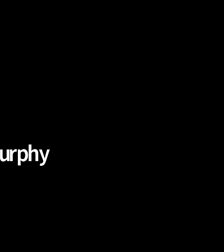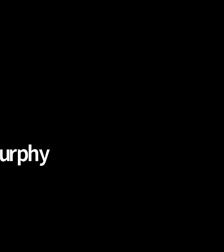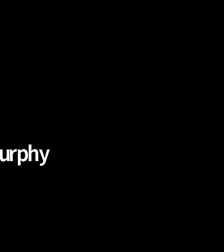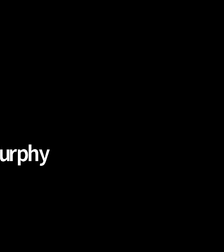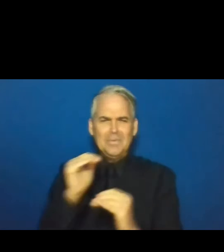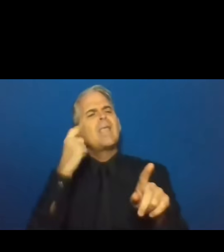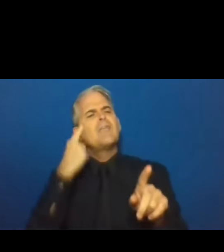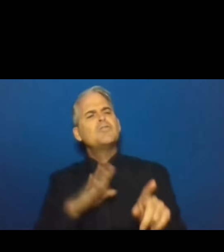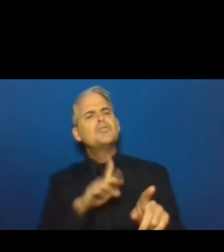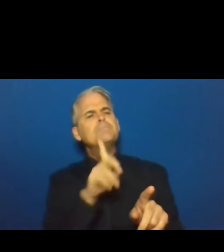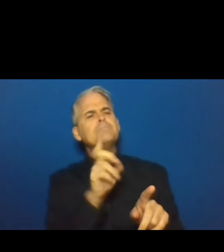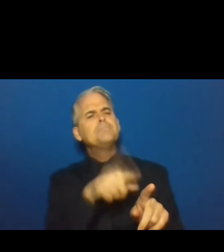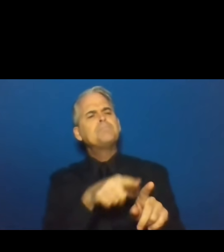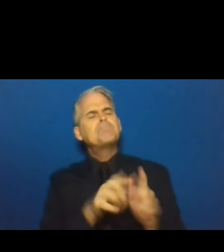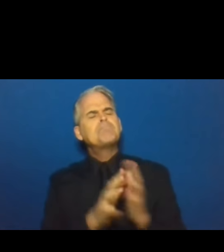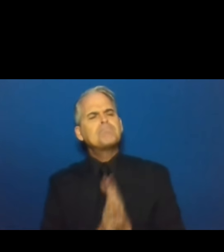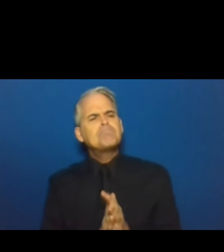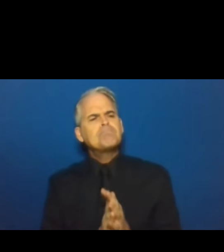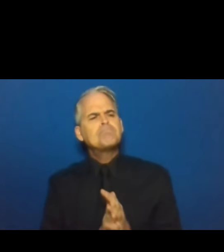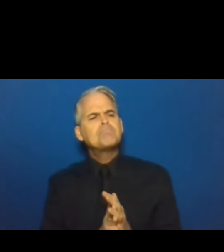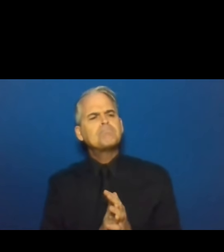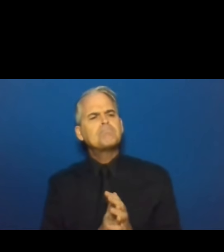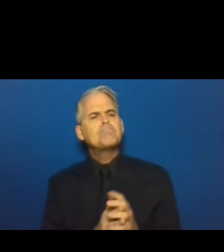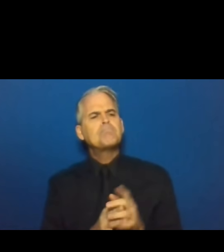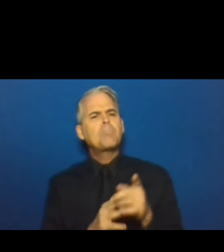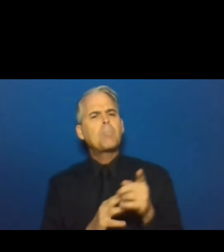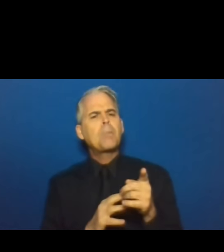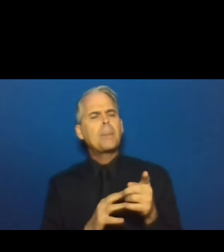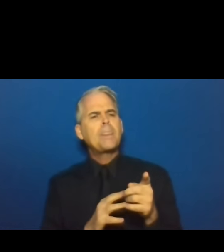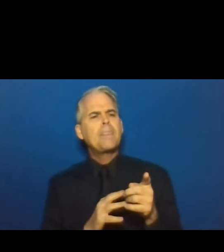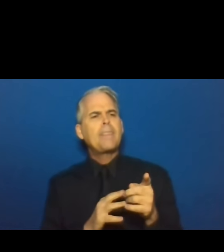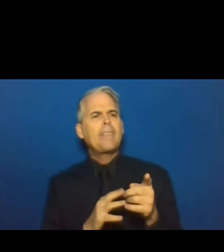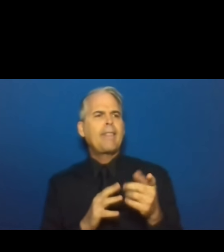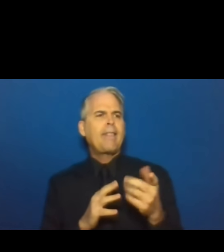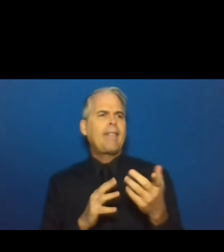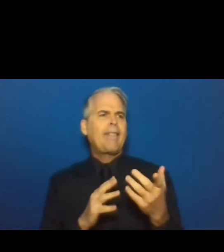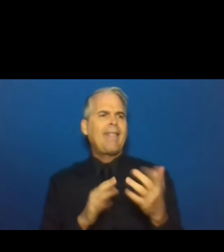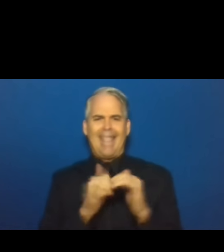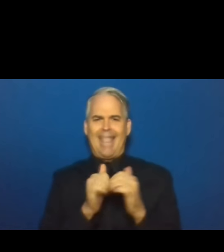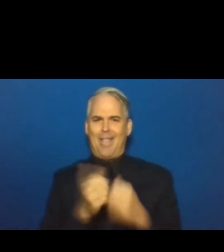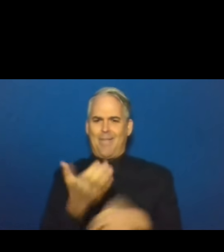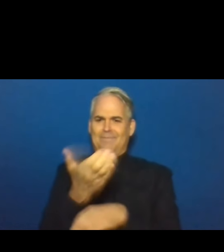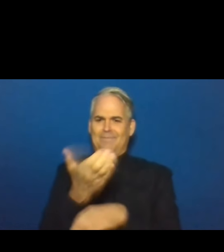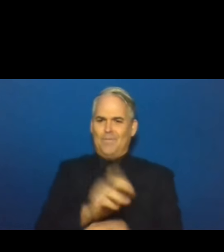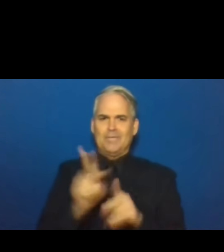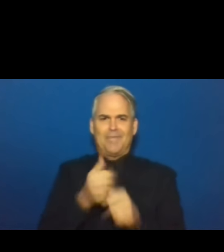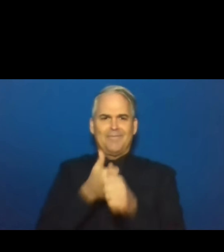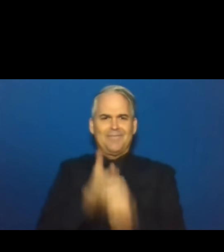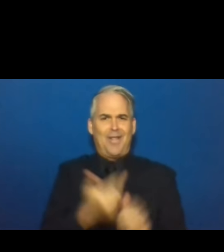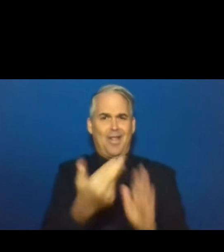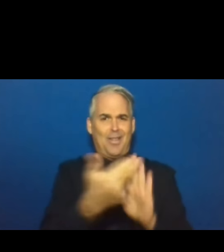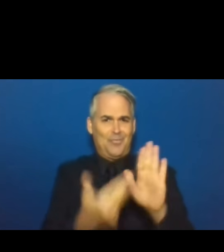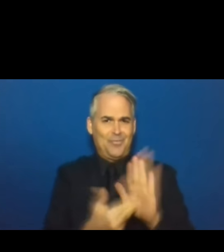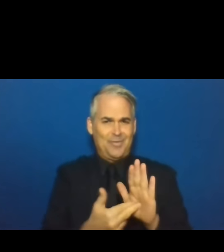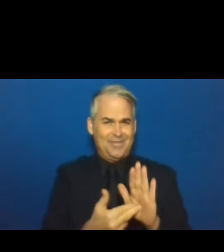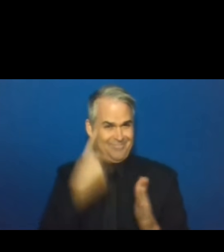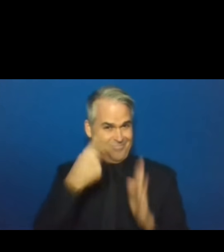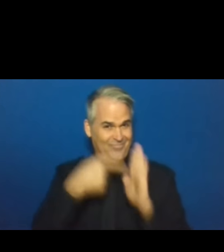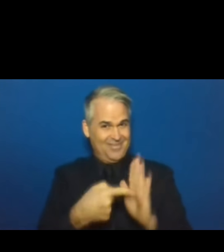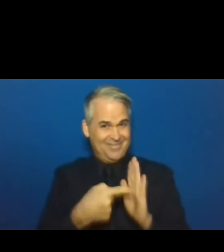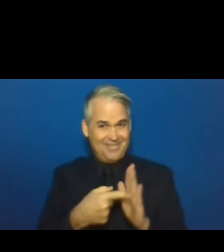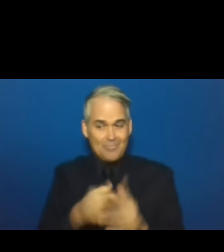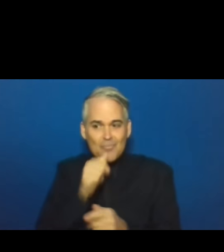do you plan on enforcing, for example, limitations on private